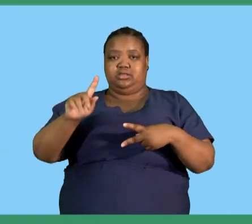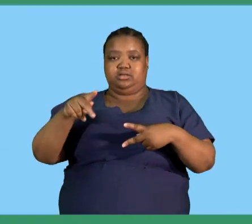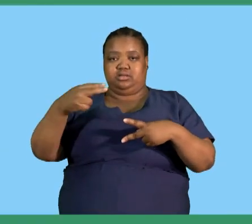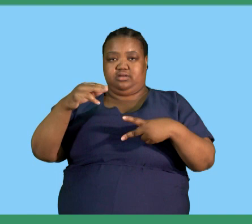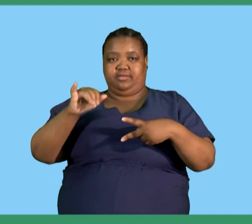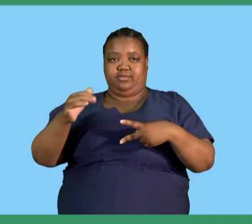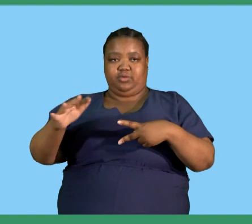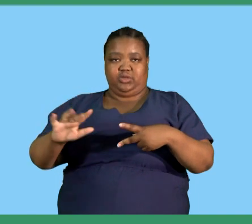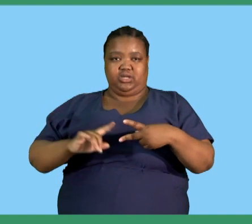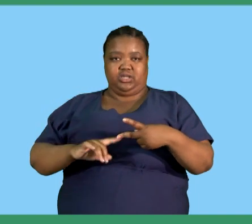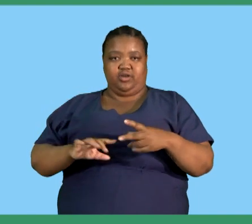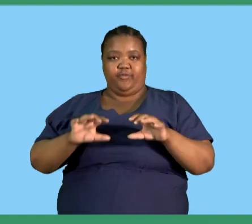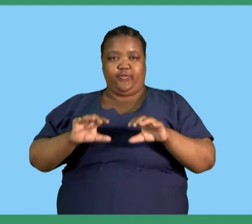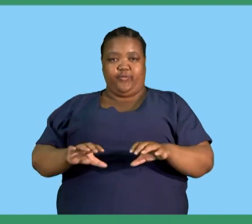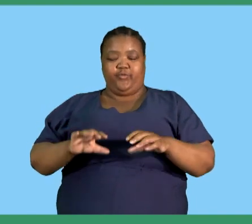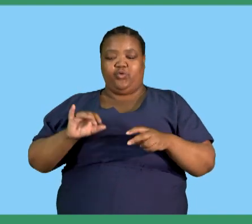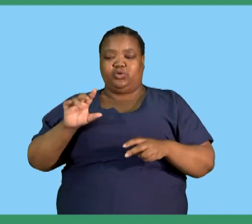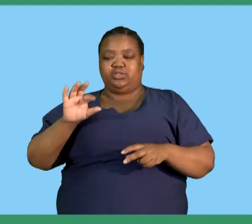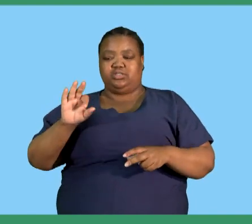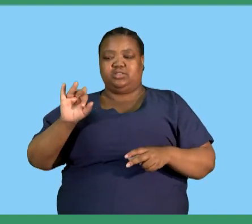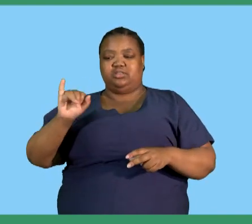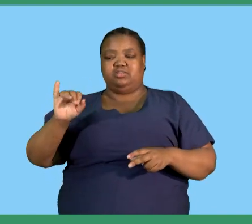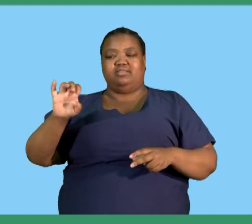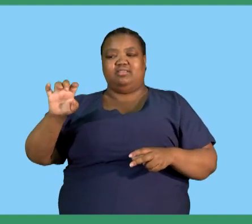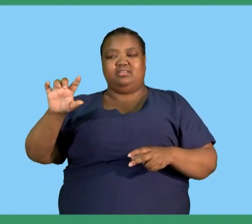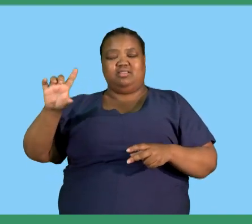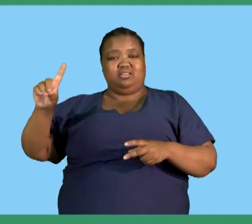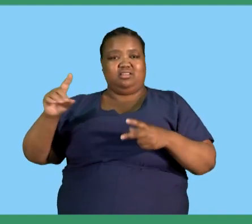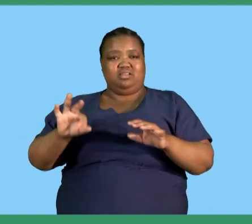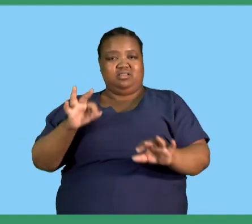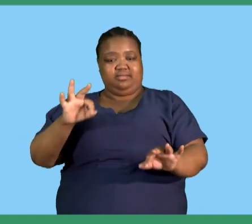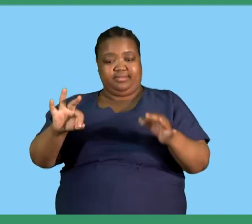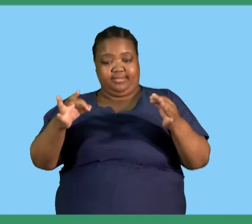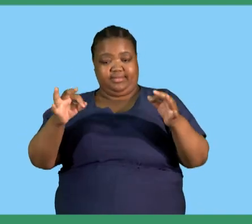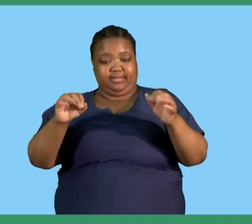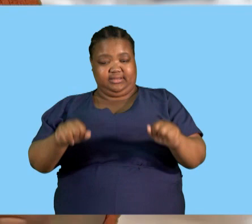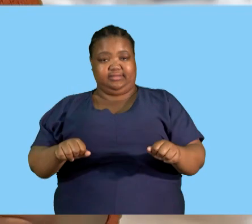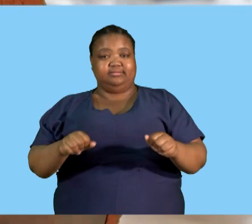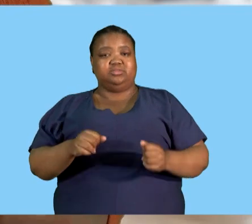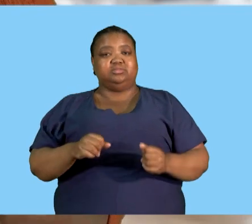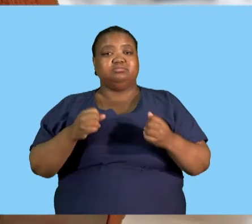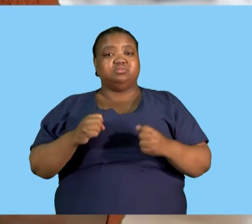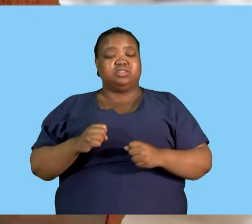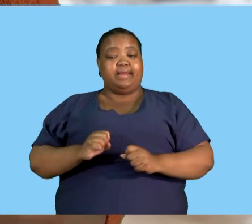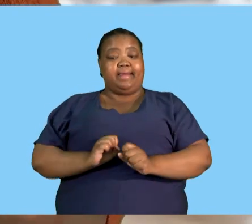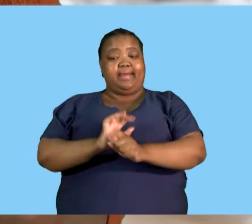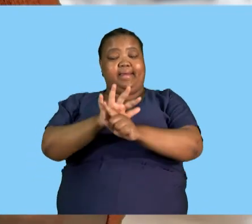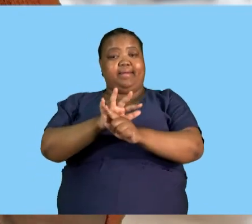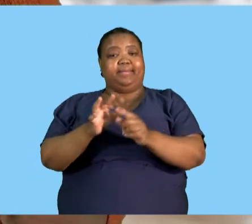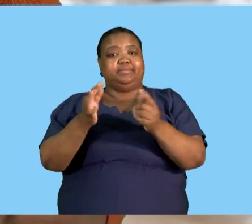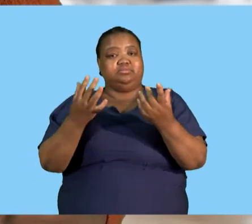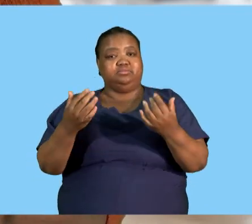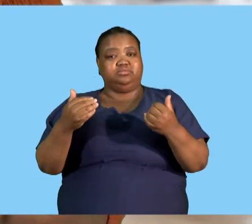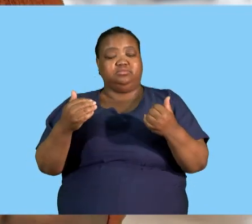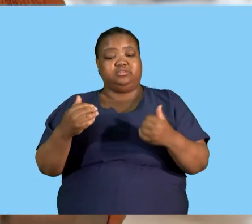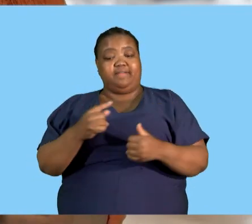the force field analysis. Right, the application, we're going to start with the application. In order for you to be able to speak about the impact, you need